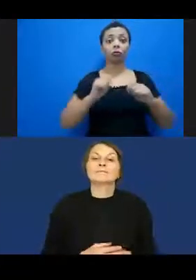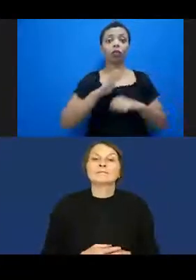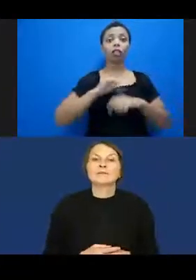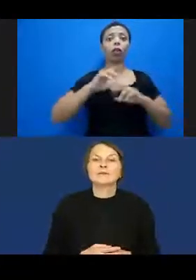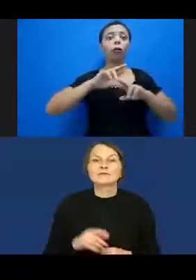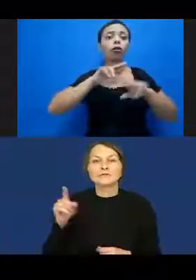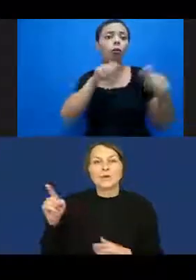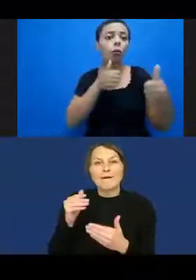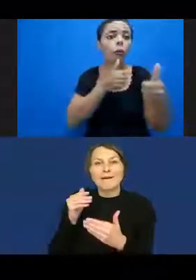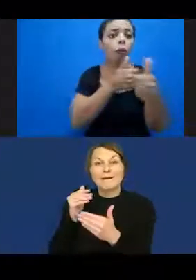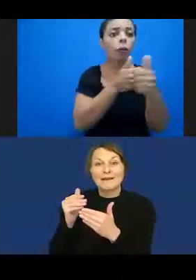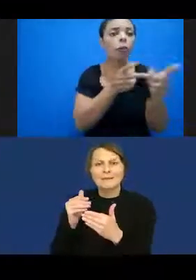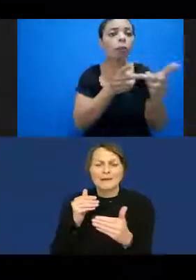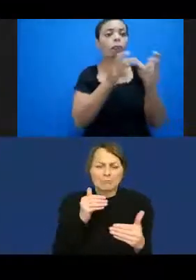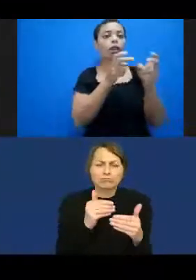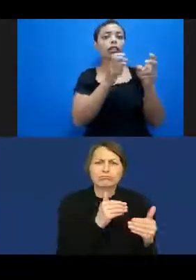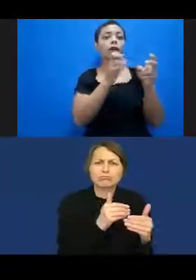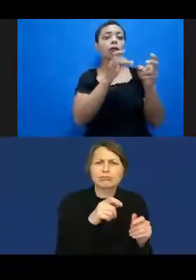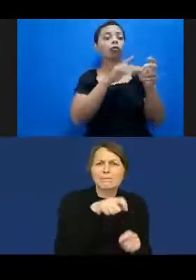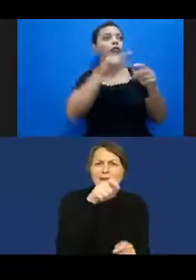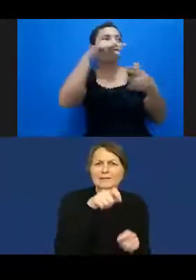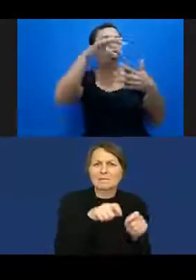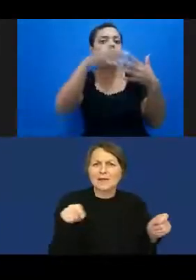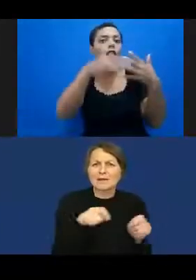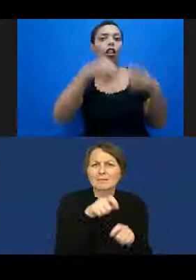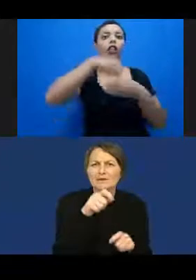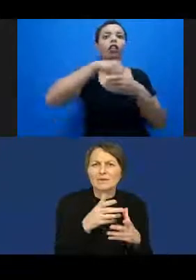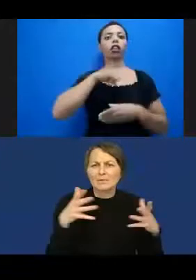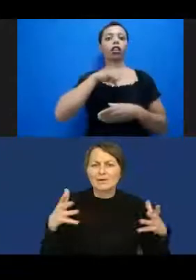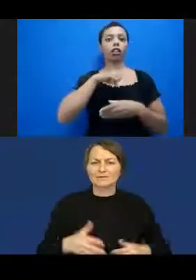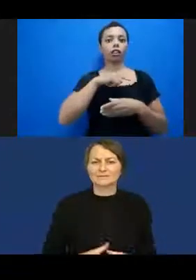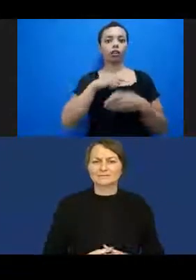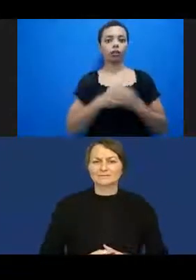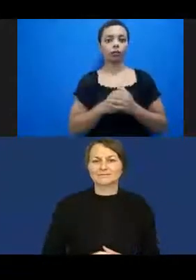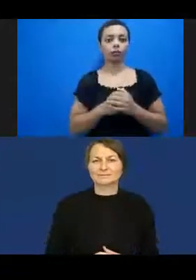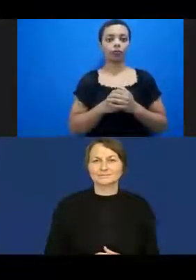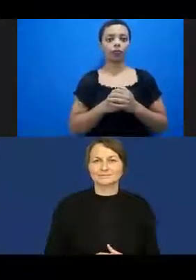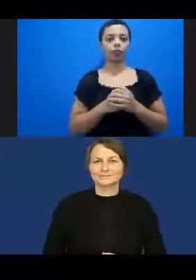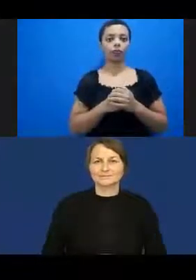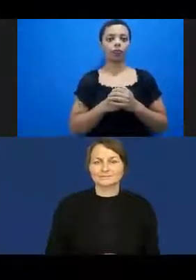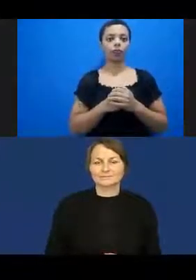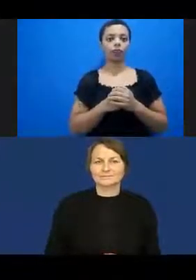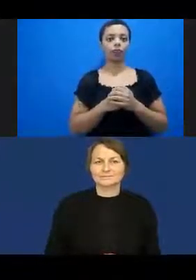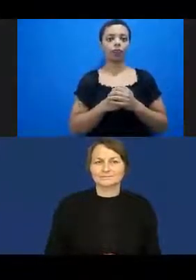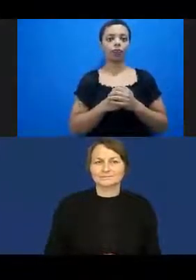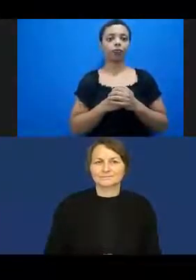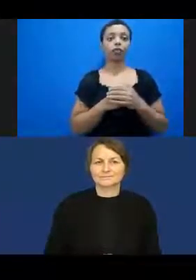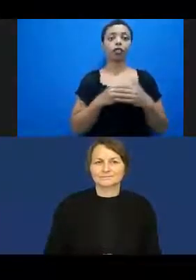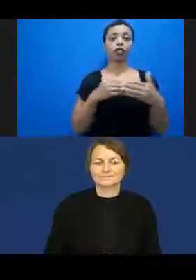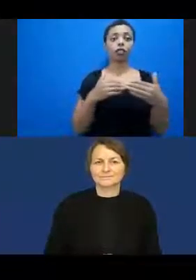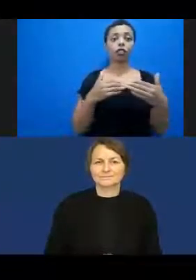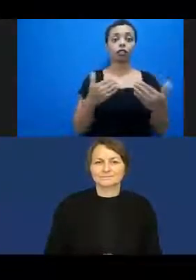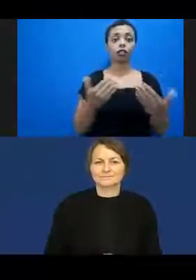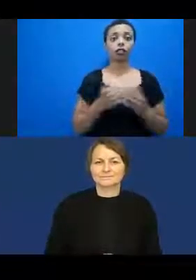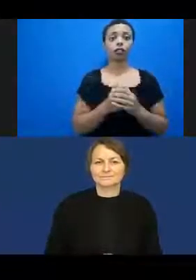you are getting closer, that is, the signal getting stronger over time or weaker as well. And the benefit of these is